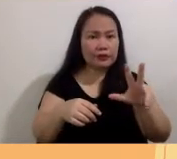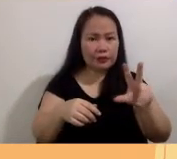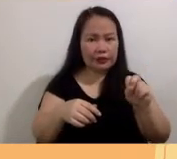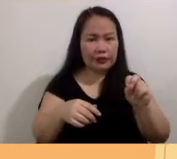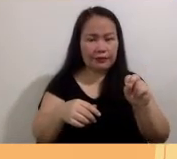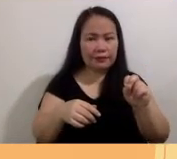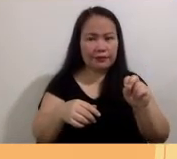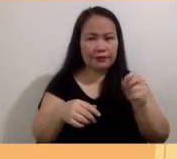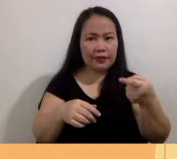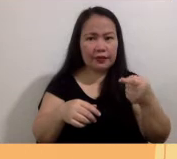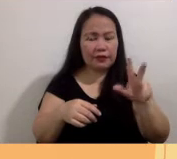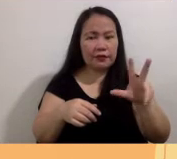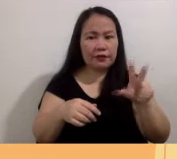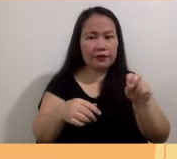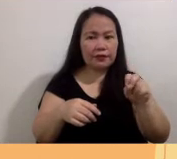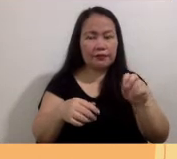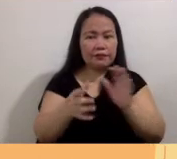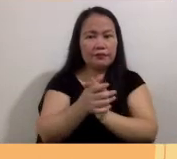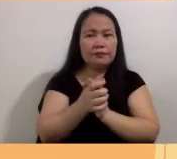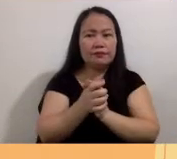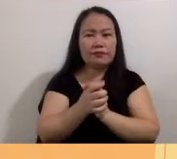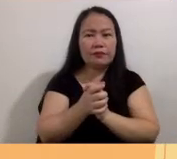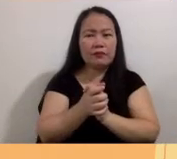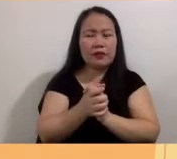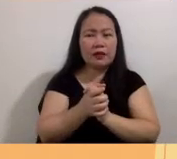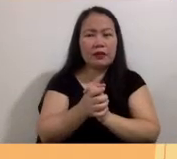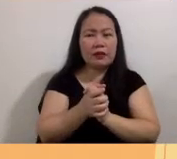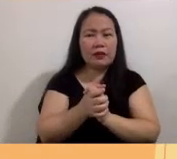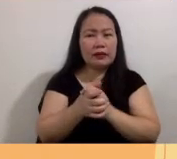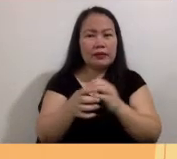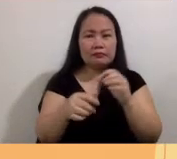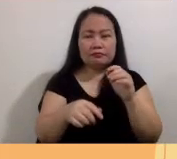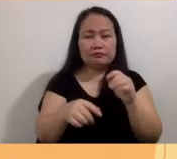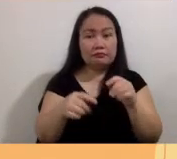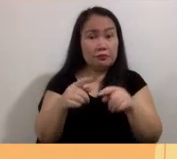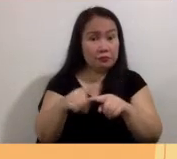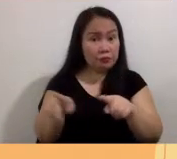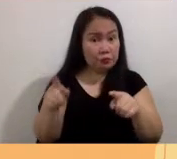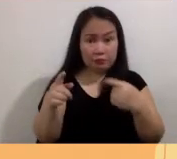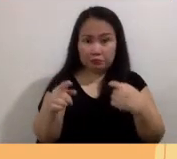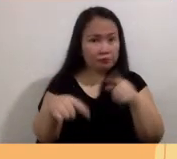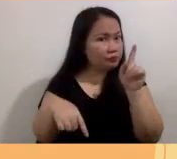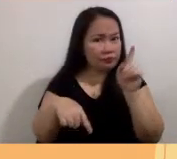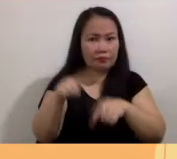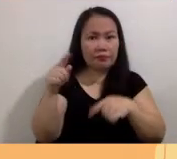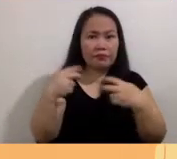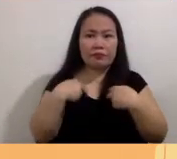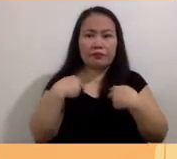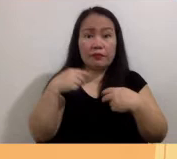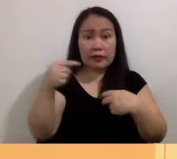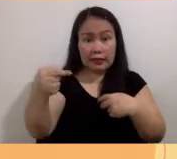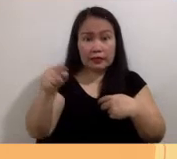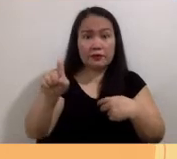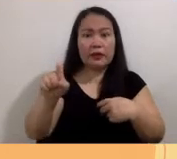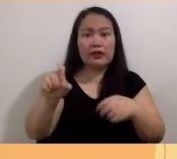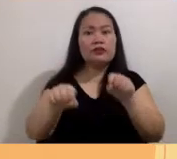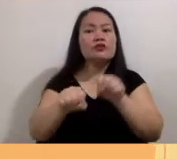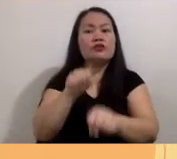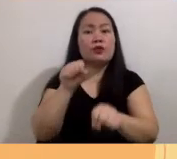mataas itong si 50 natin, so negative 30. Now, since we cannot have negative doon sa ating